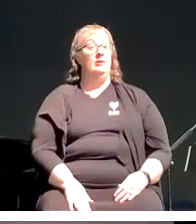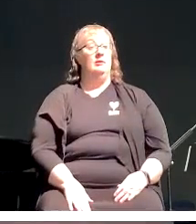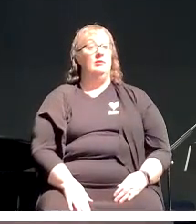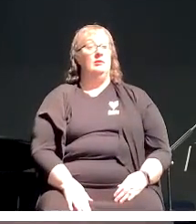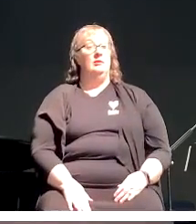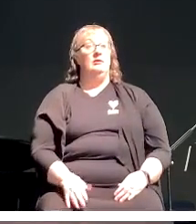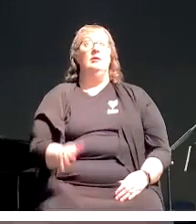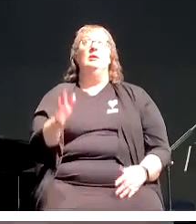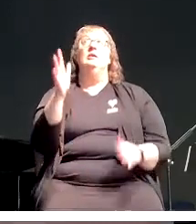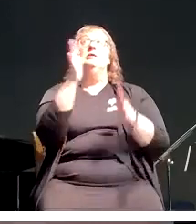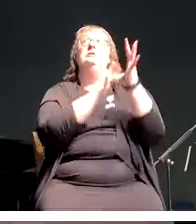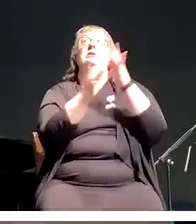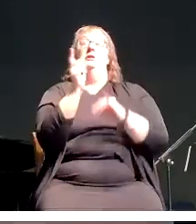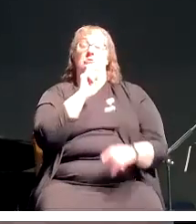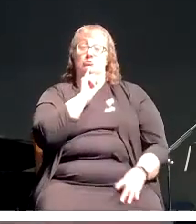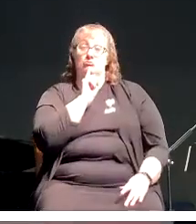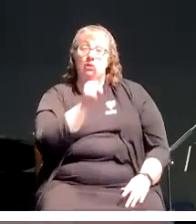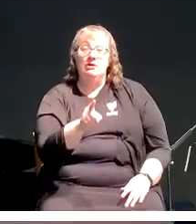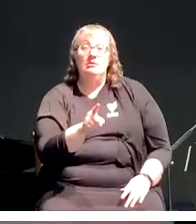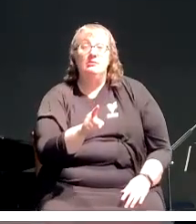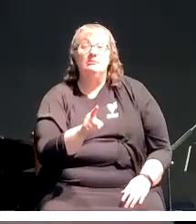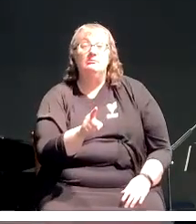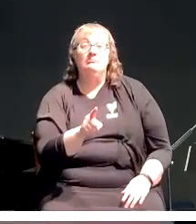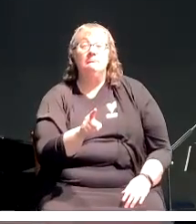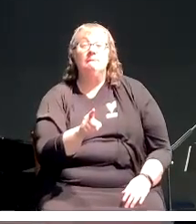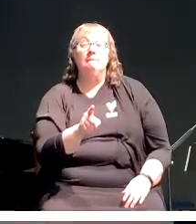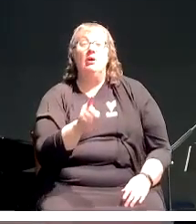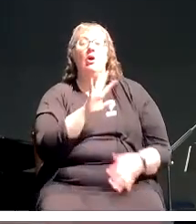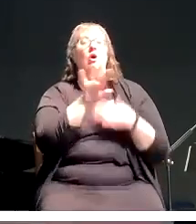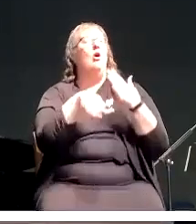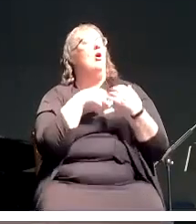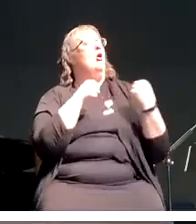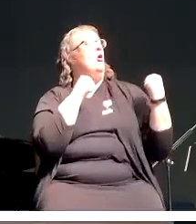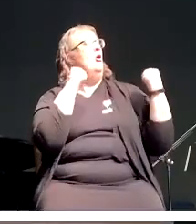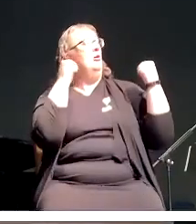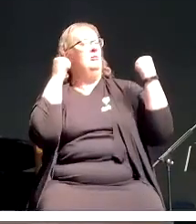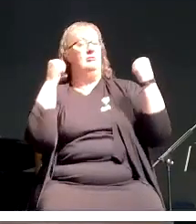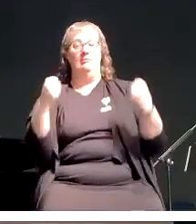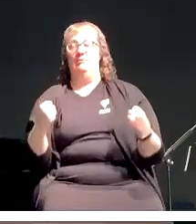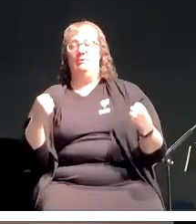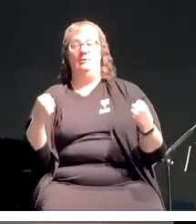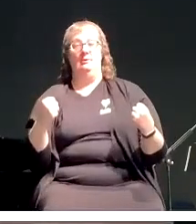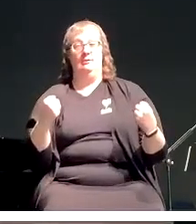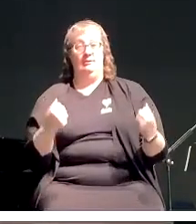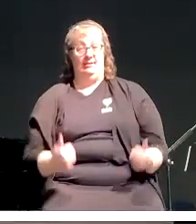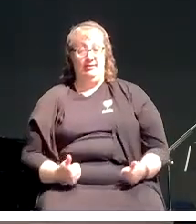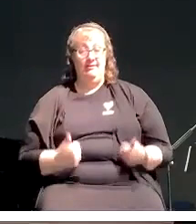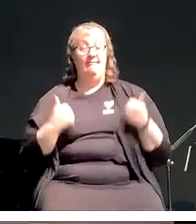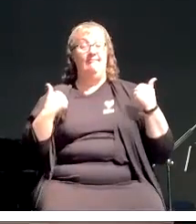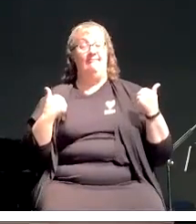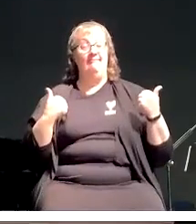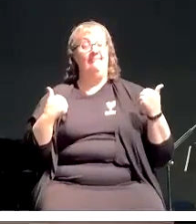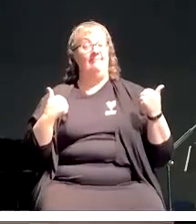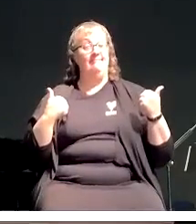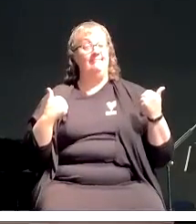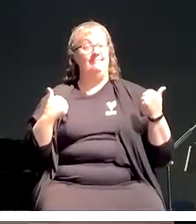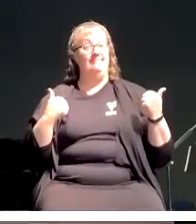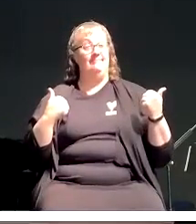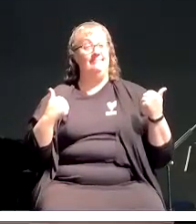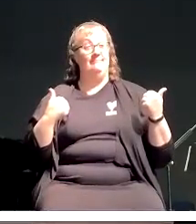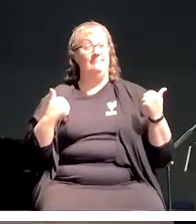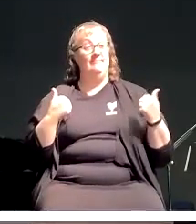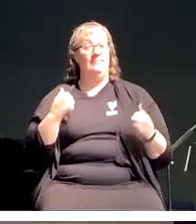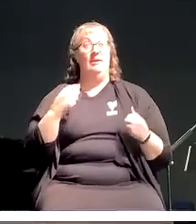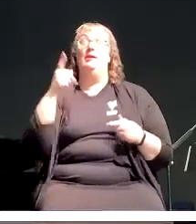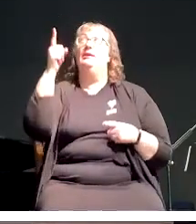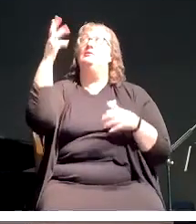is real. He is all powerful. He is alive. And He is